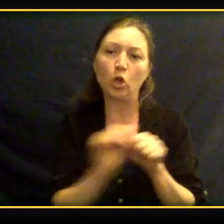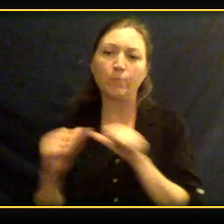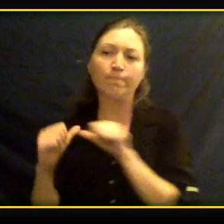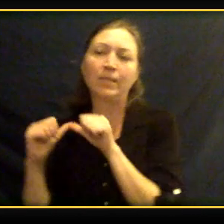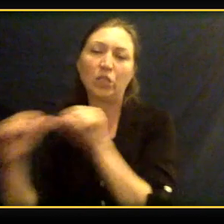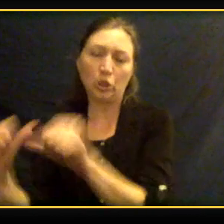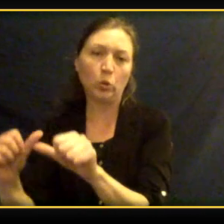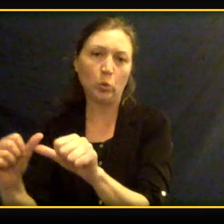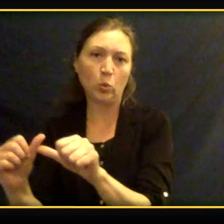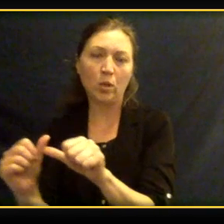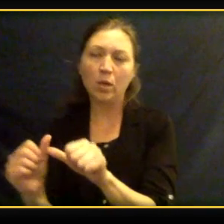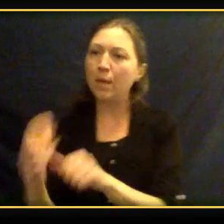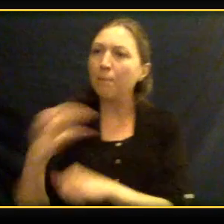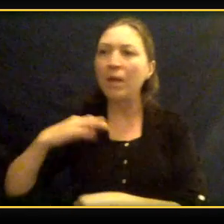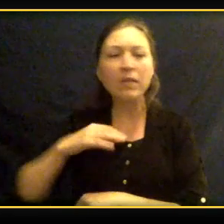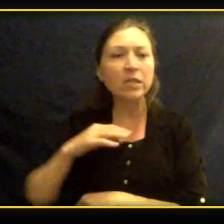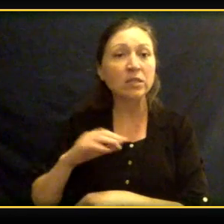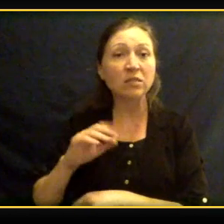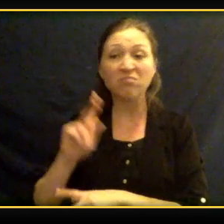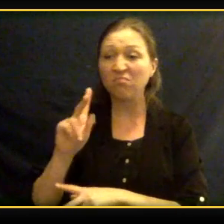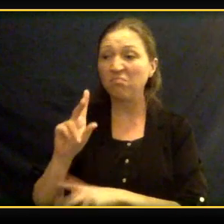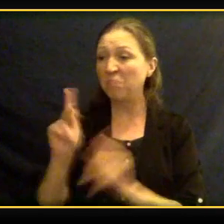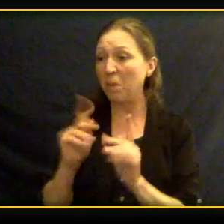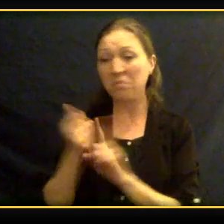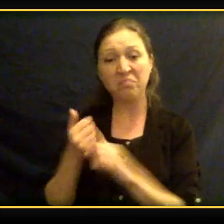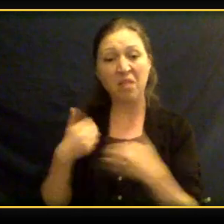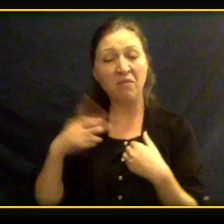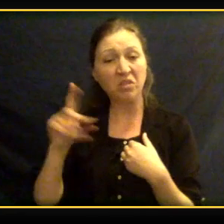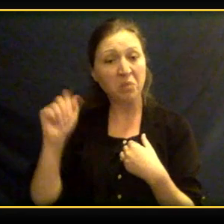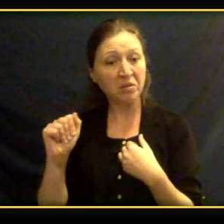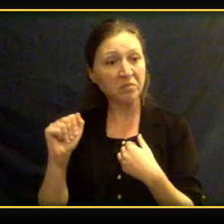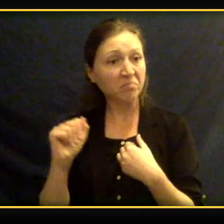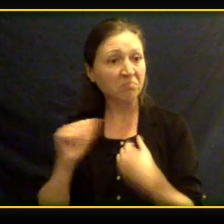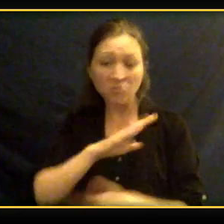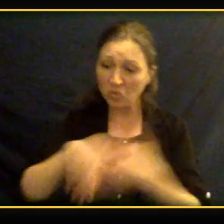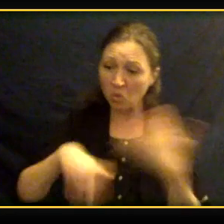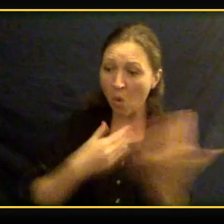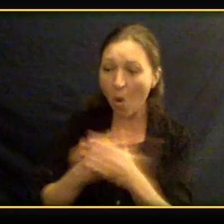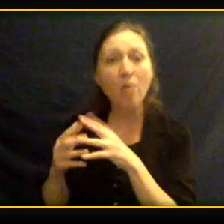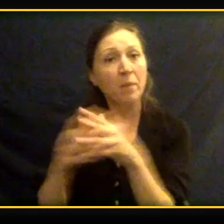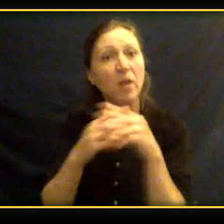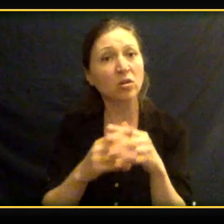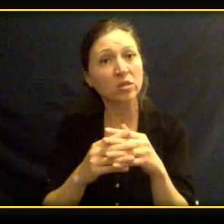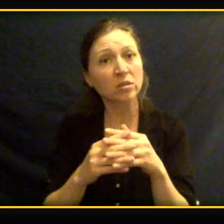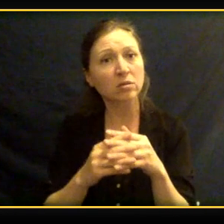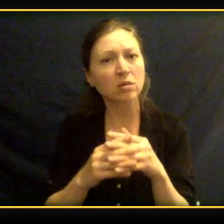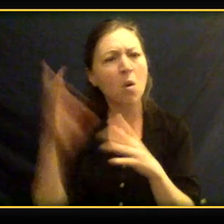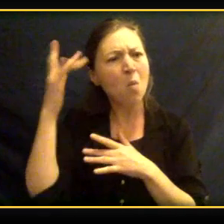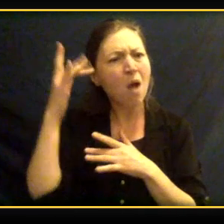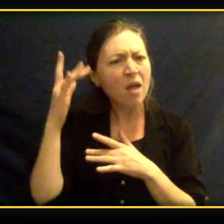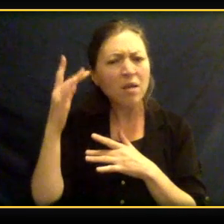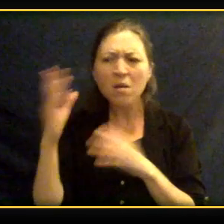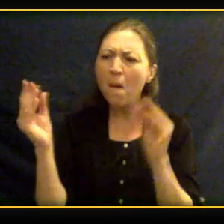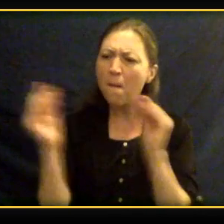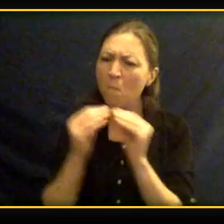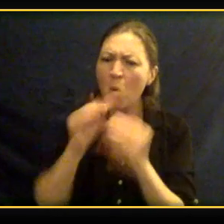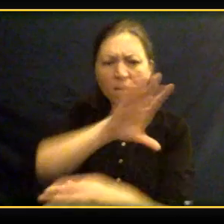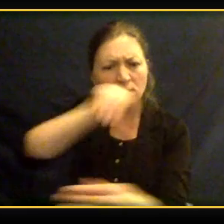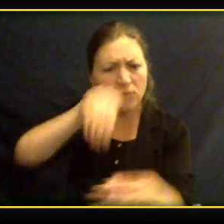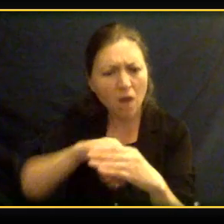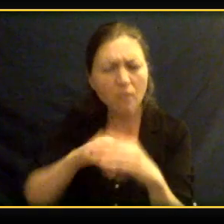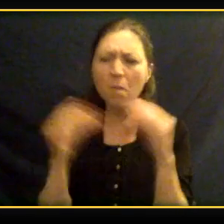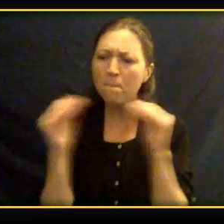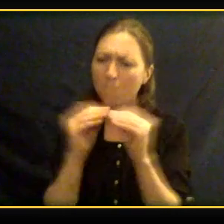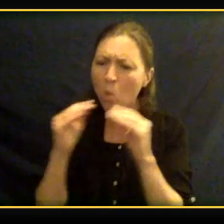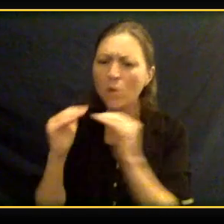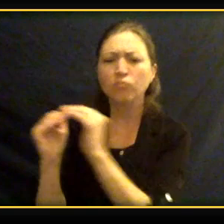to the benefit of all Americans in one way or another, because the more inclusive and the fairer our society is, then in one sense or